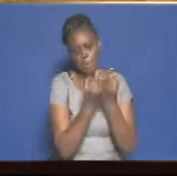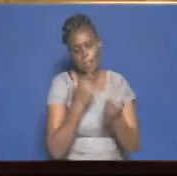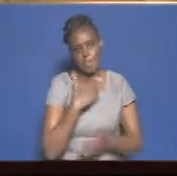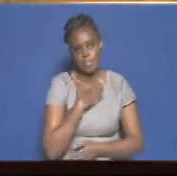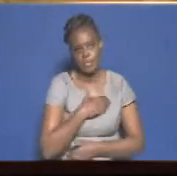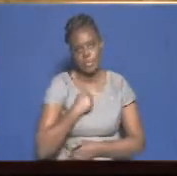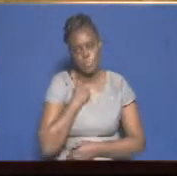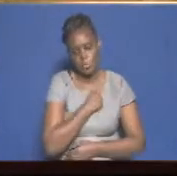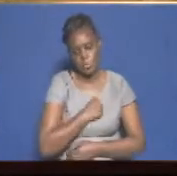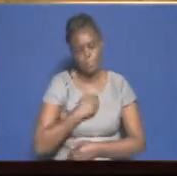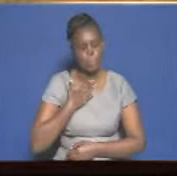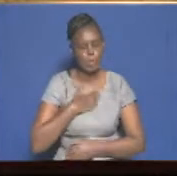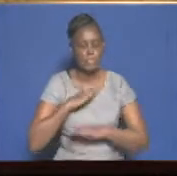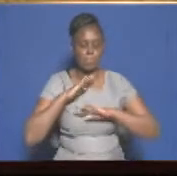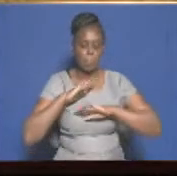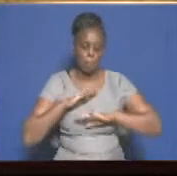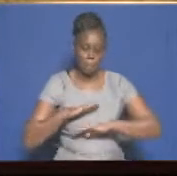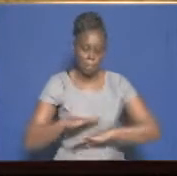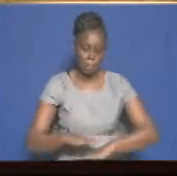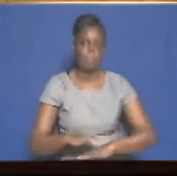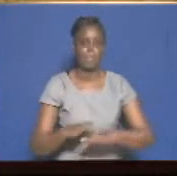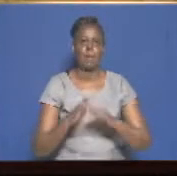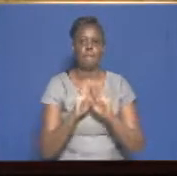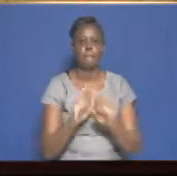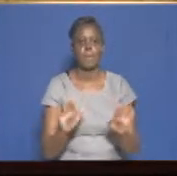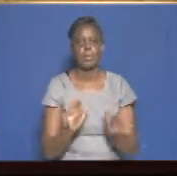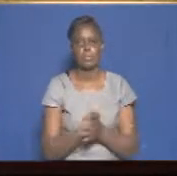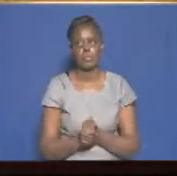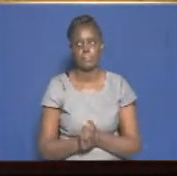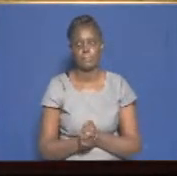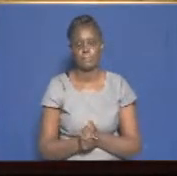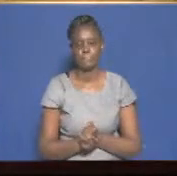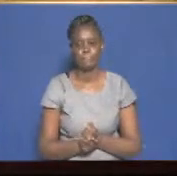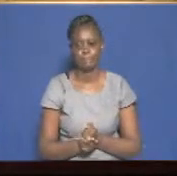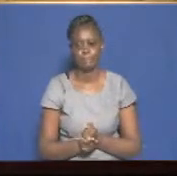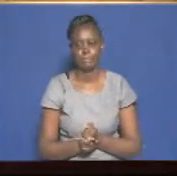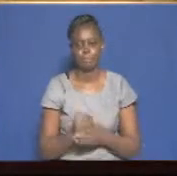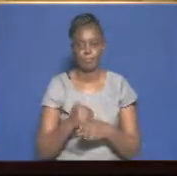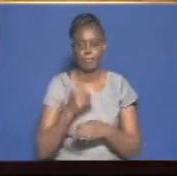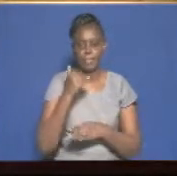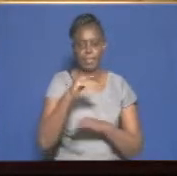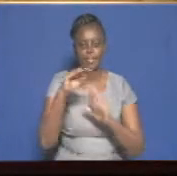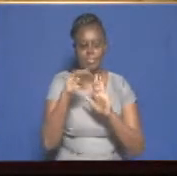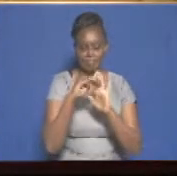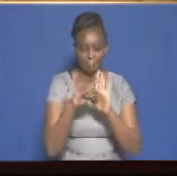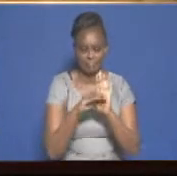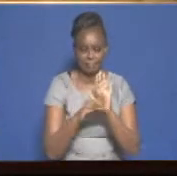Let's just be content with what has been said. Move to the next order.